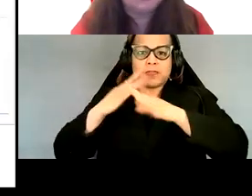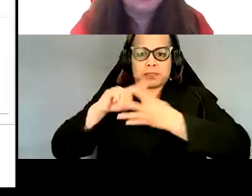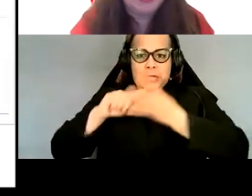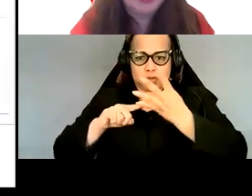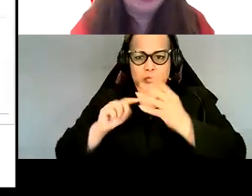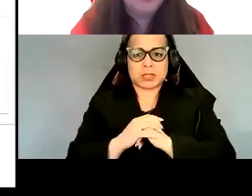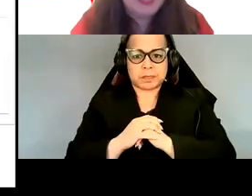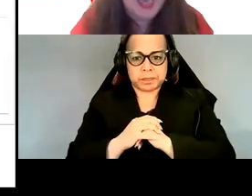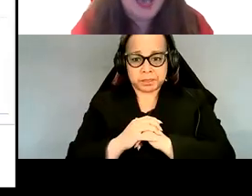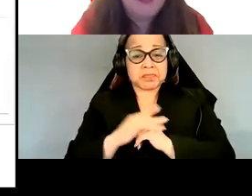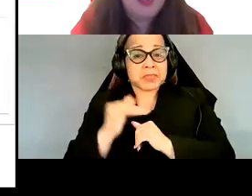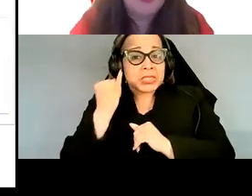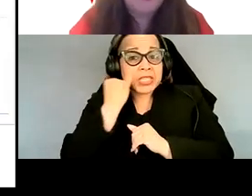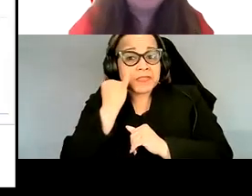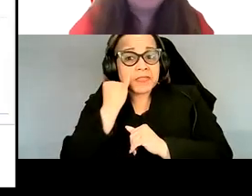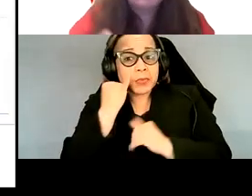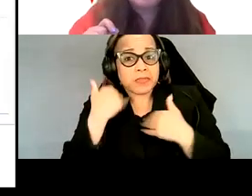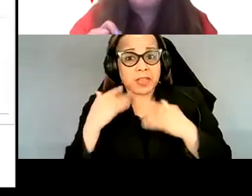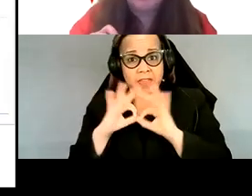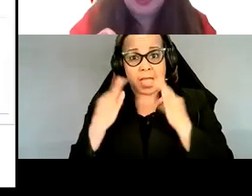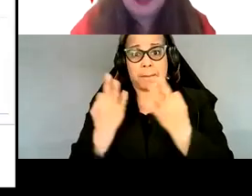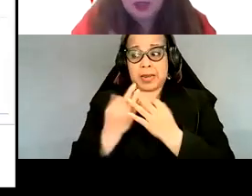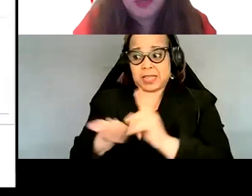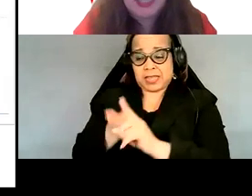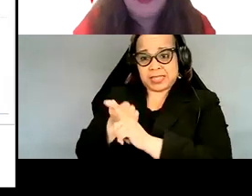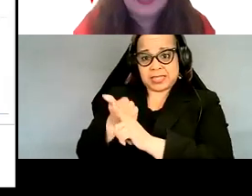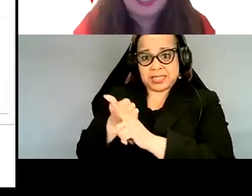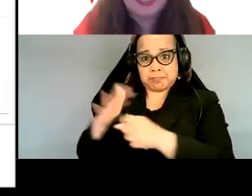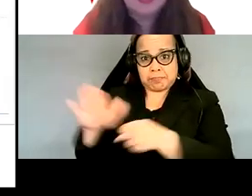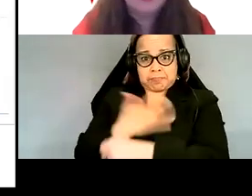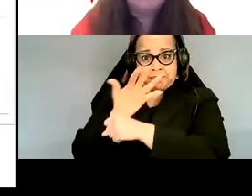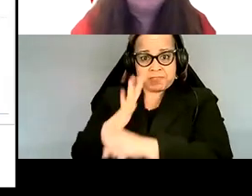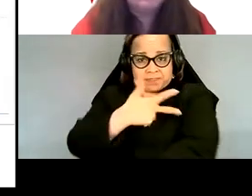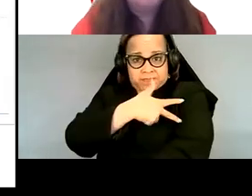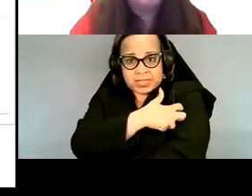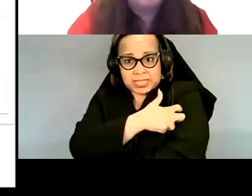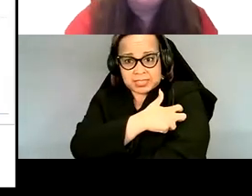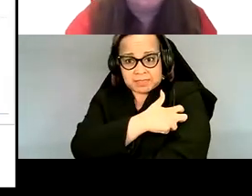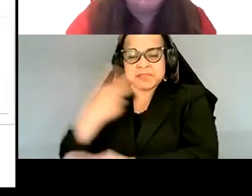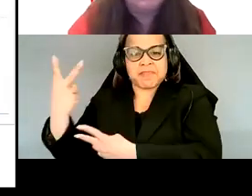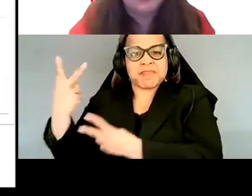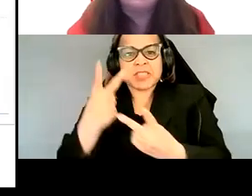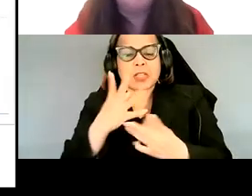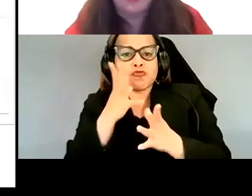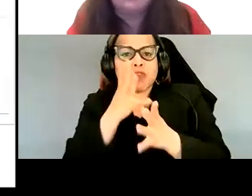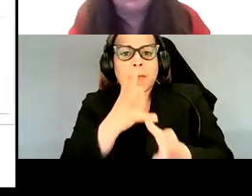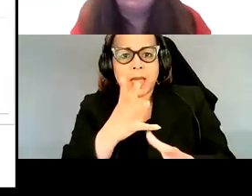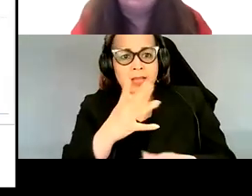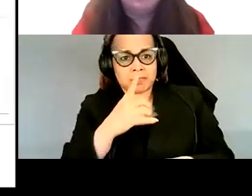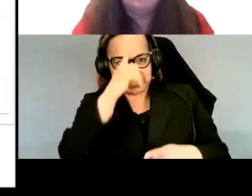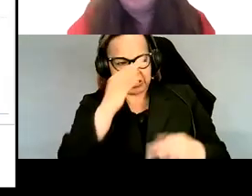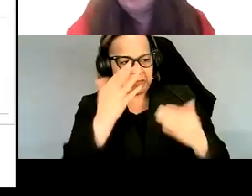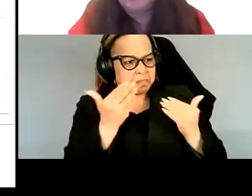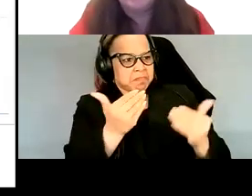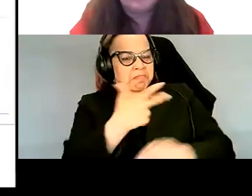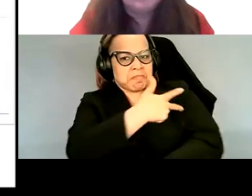measures. And if we have a family that is completely vaccinated, visiting, for example, grandma decides to vaccinate